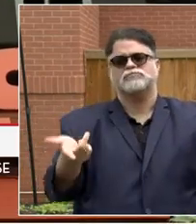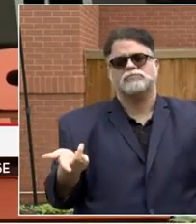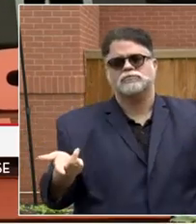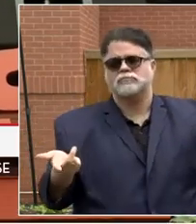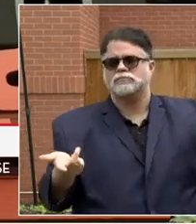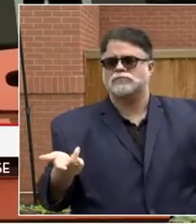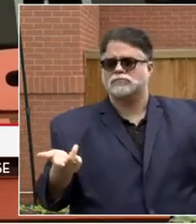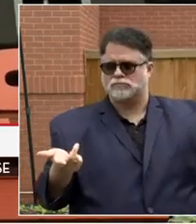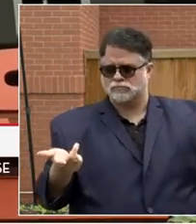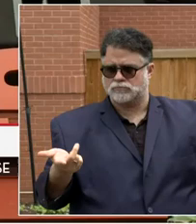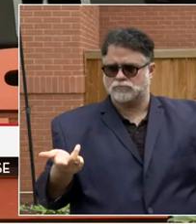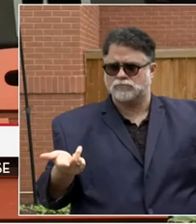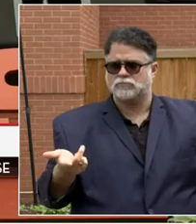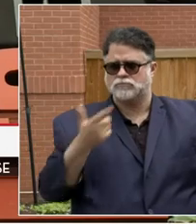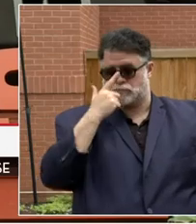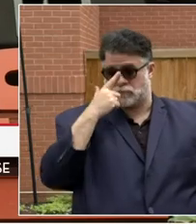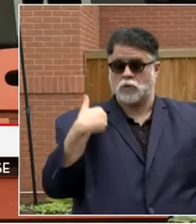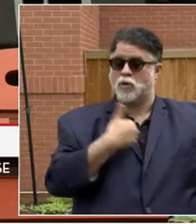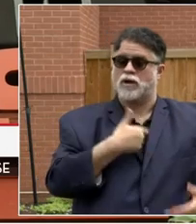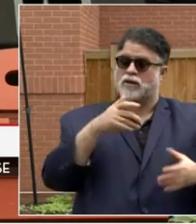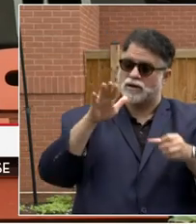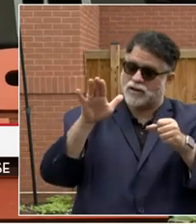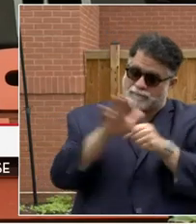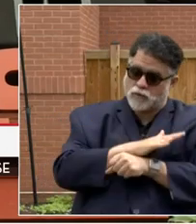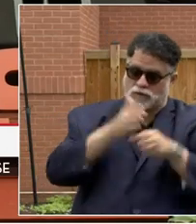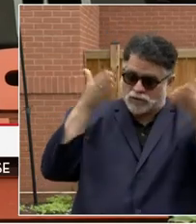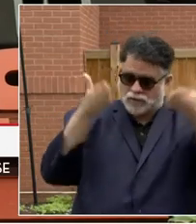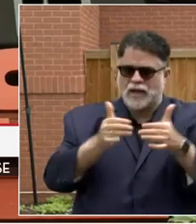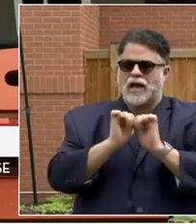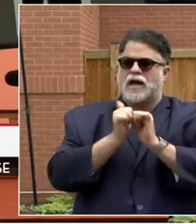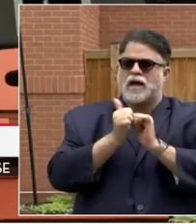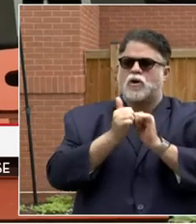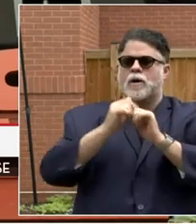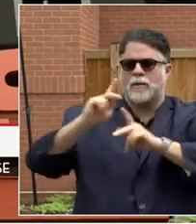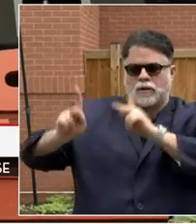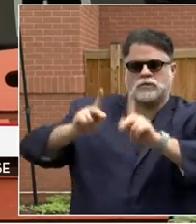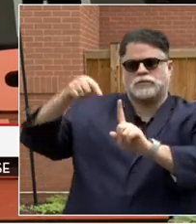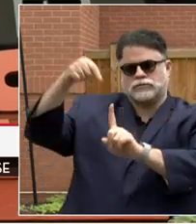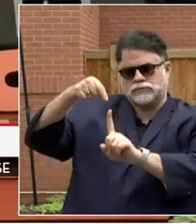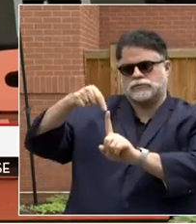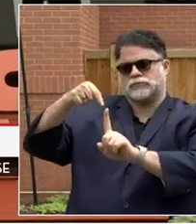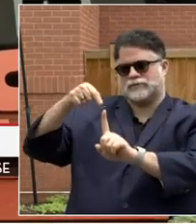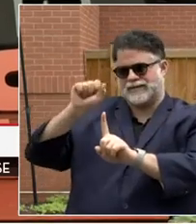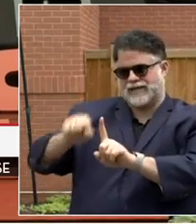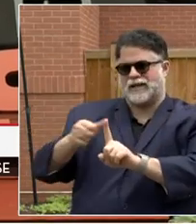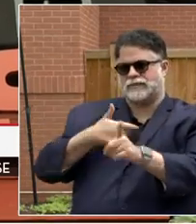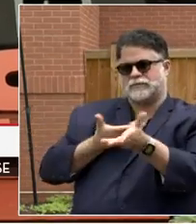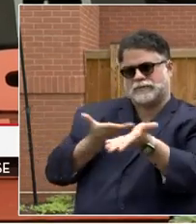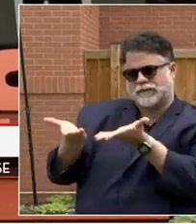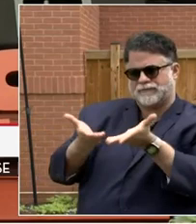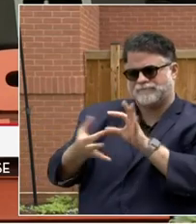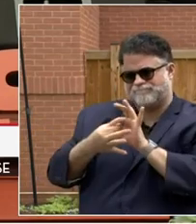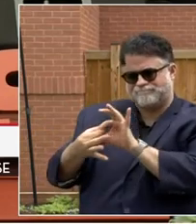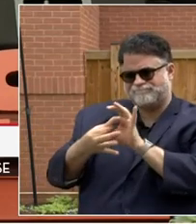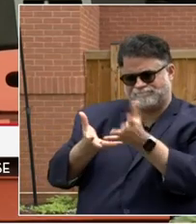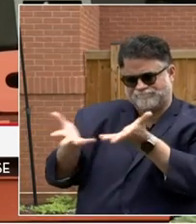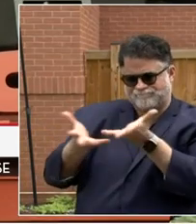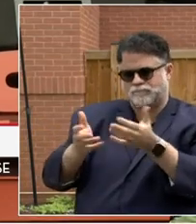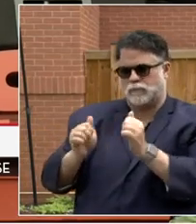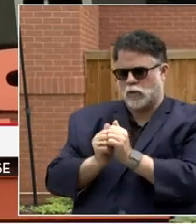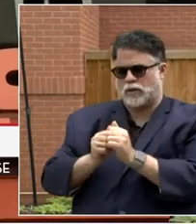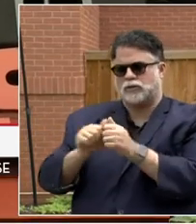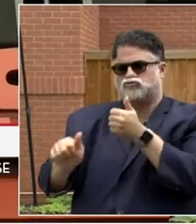focus today is how do we make sure people know that there's services. They don't have to be on the street scared with a